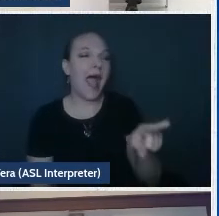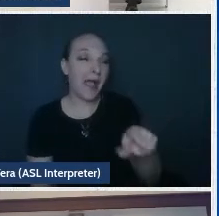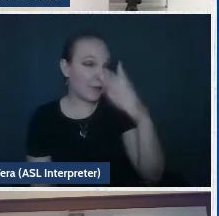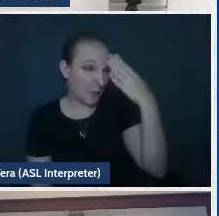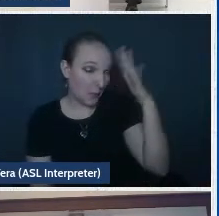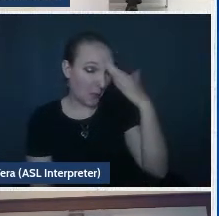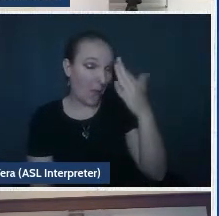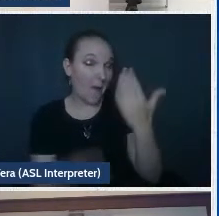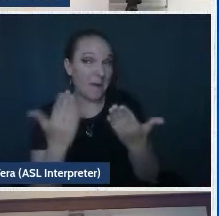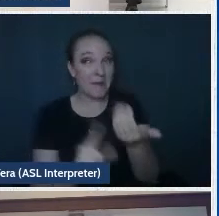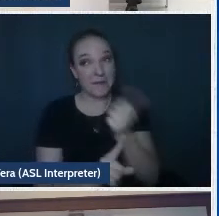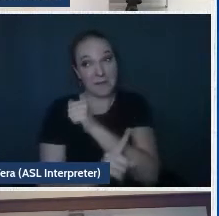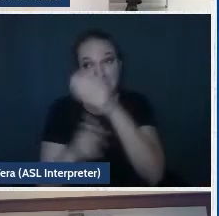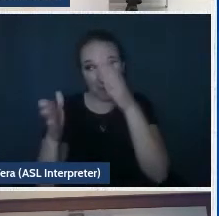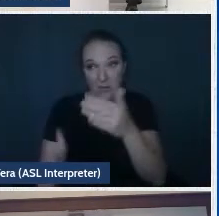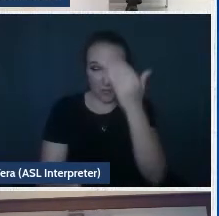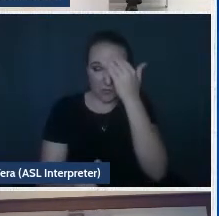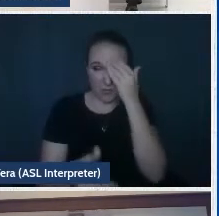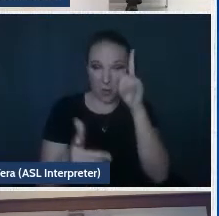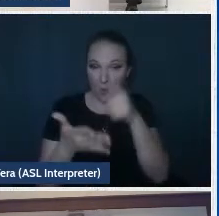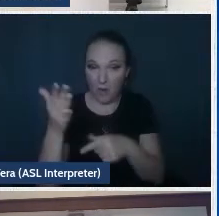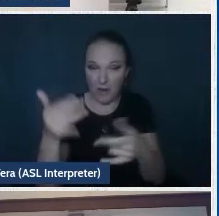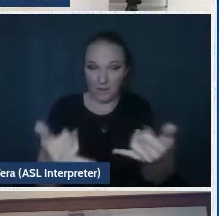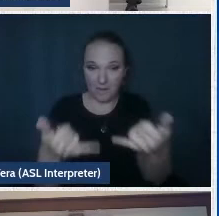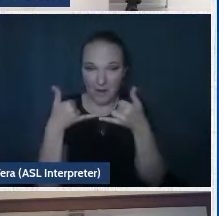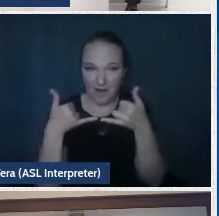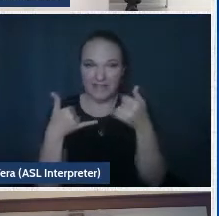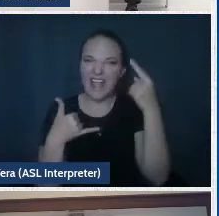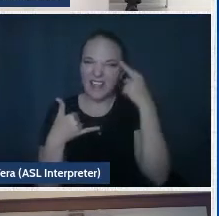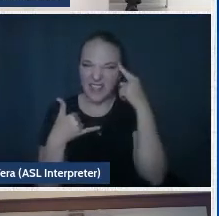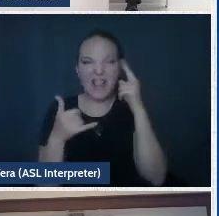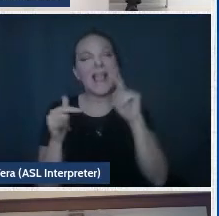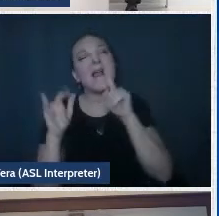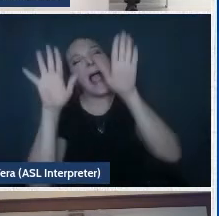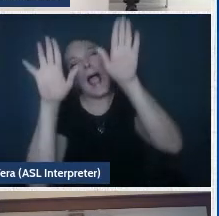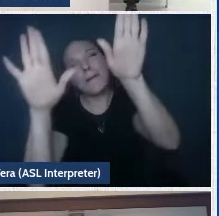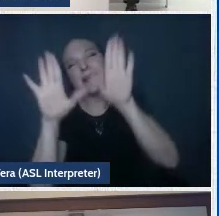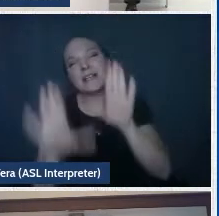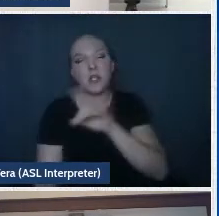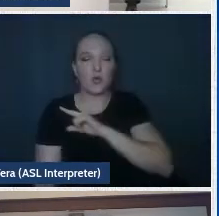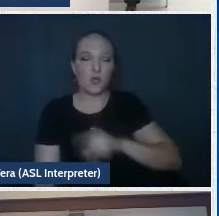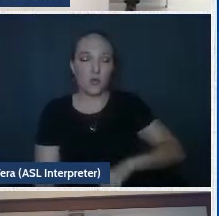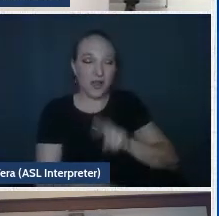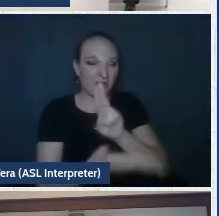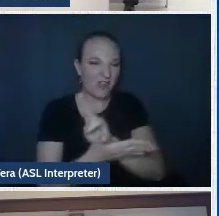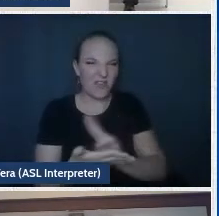me what the prizes are. I think it's extraordinary Queen swag. Queen swag.